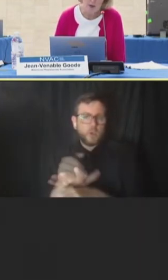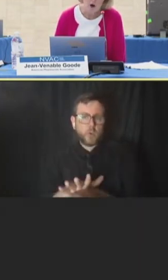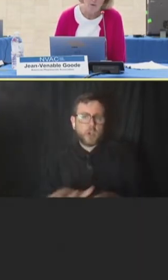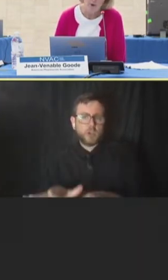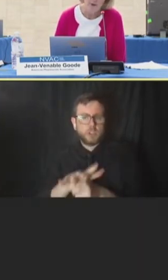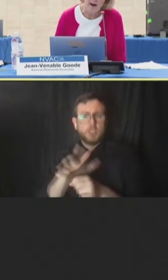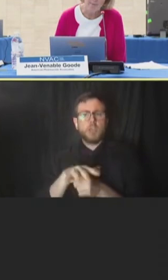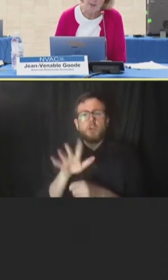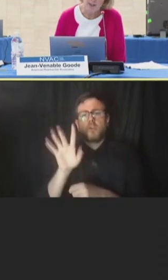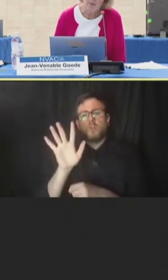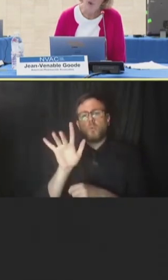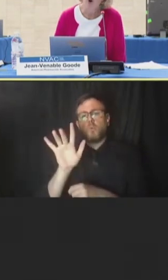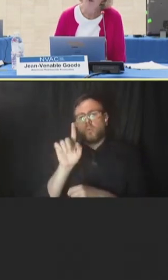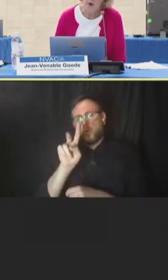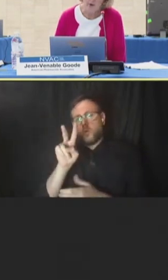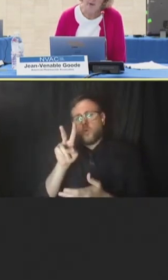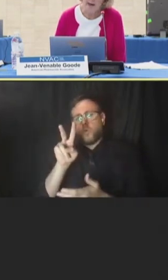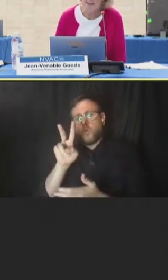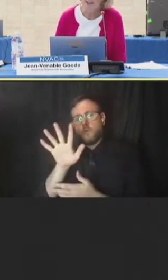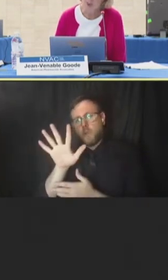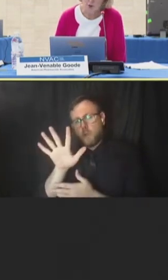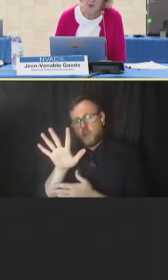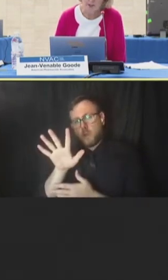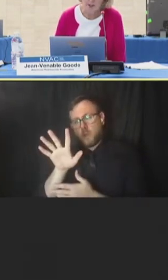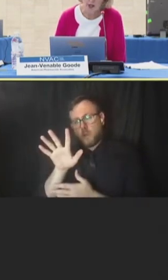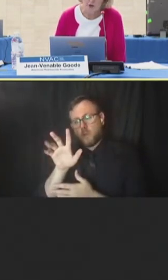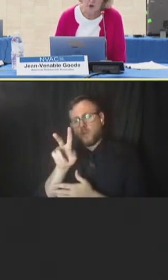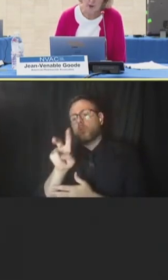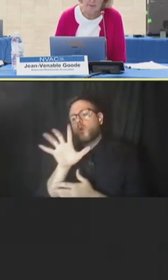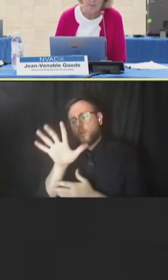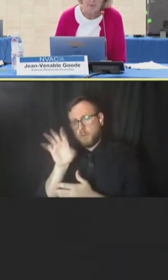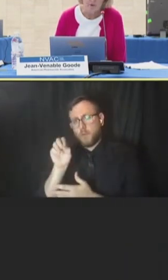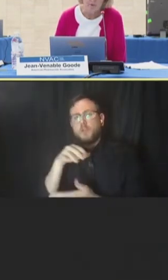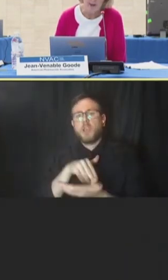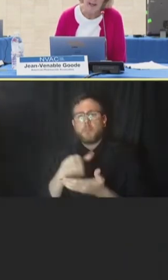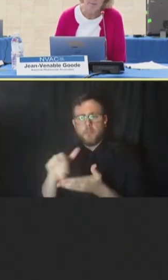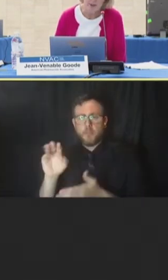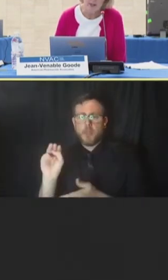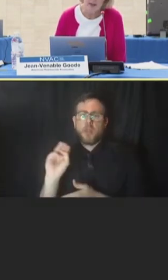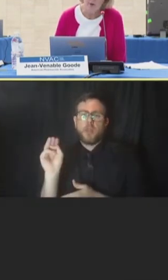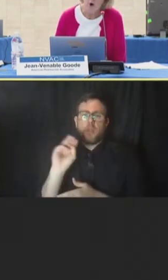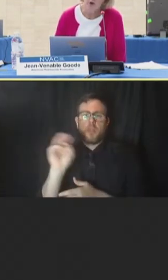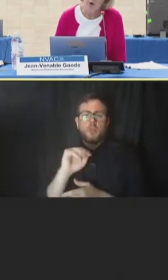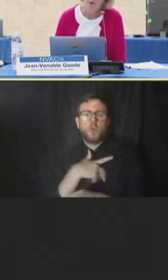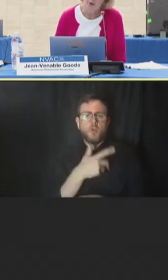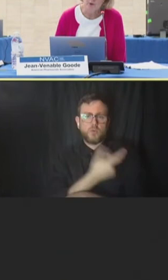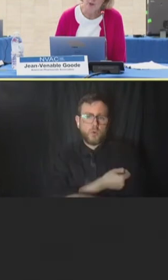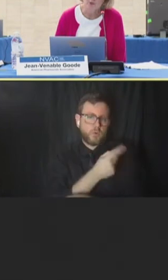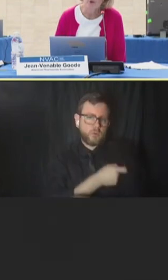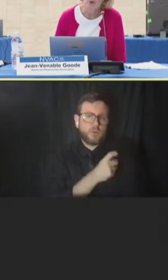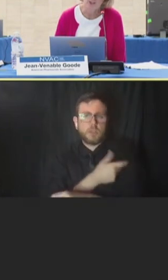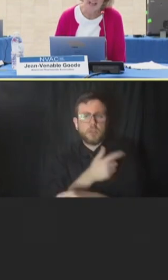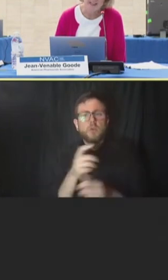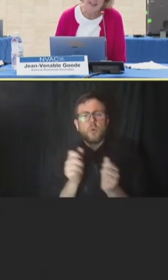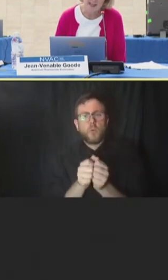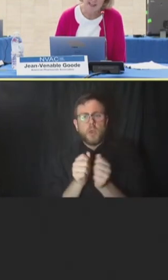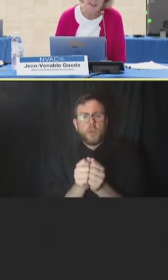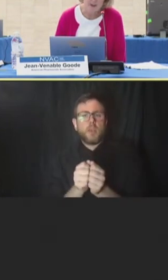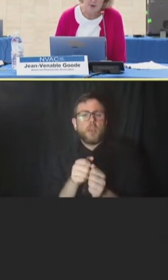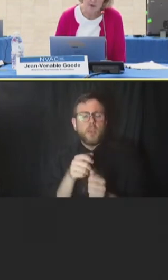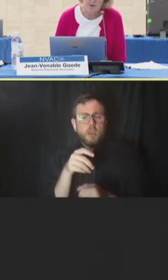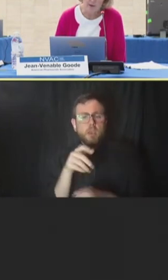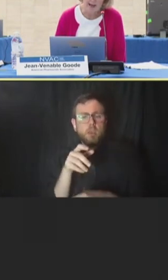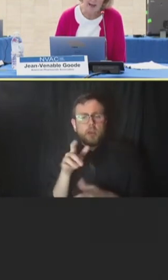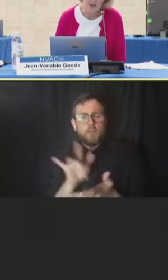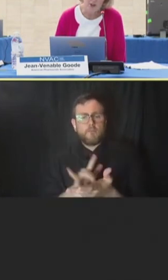teams, 45% of all the COVID vaccine doses in the country, 48% of all COVID doses for those less than 18